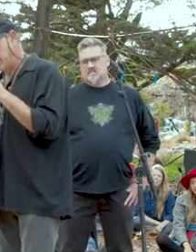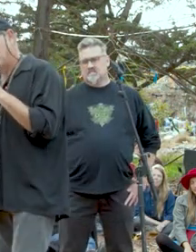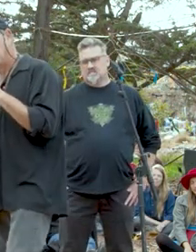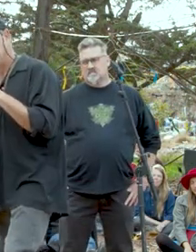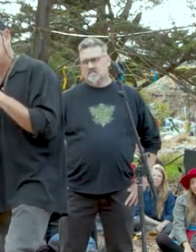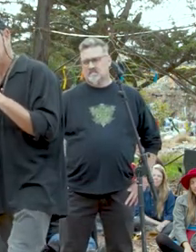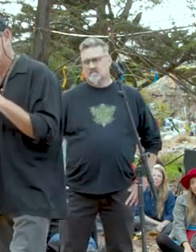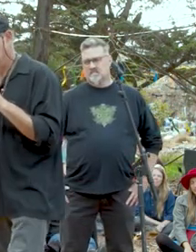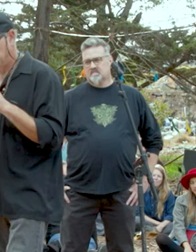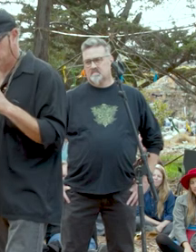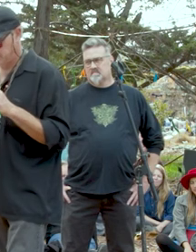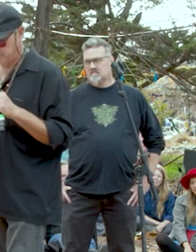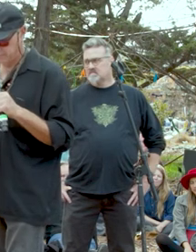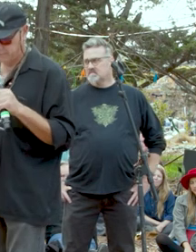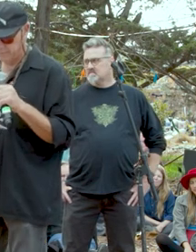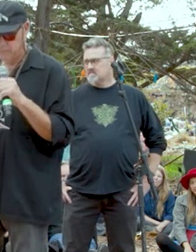Joey Lambert,